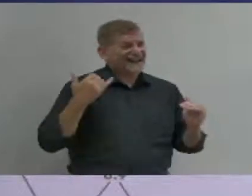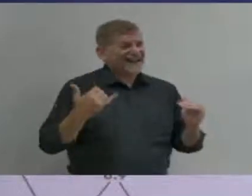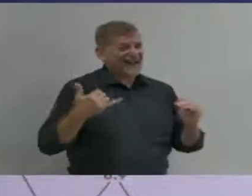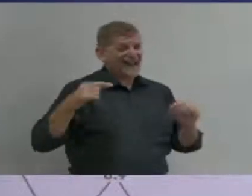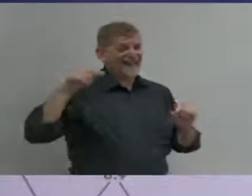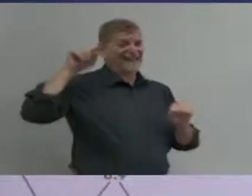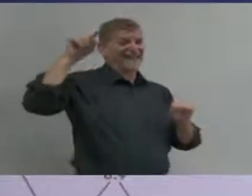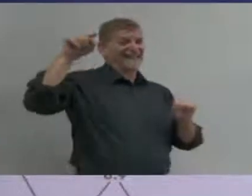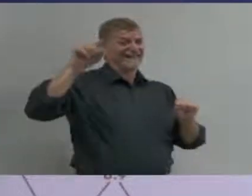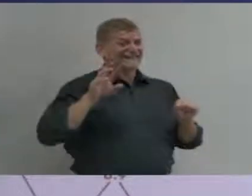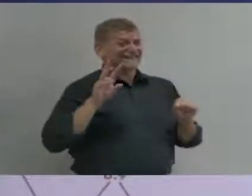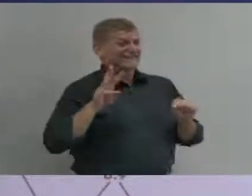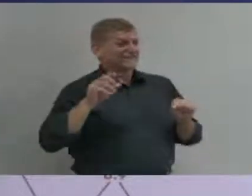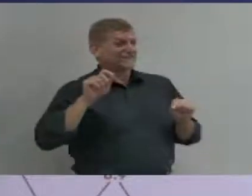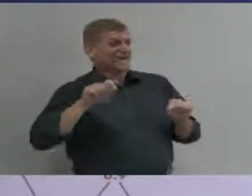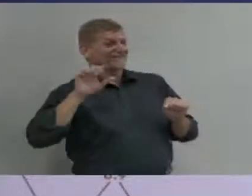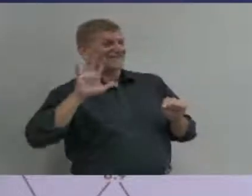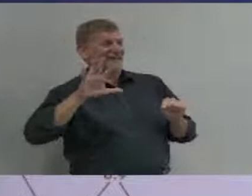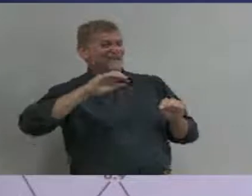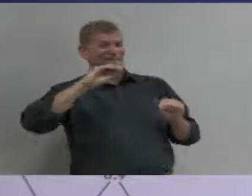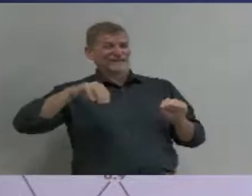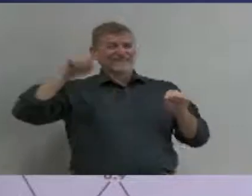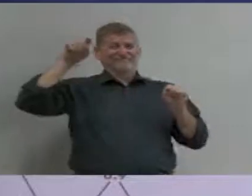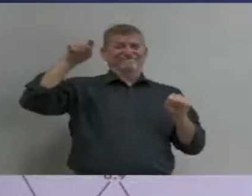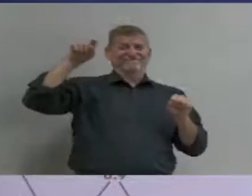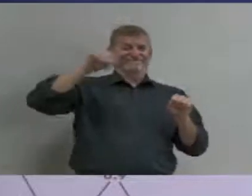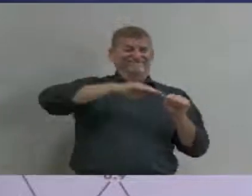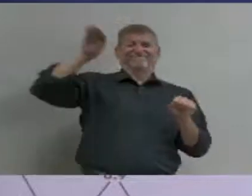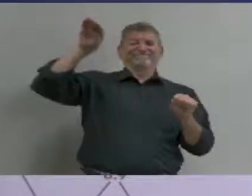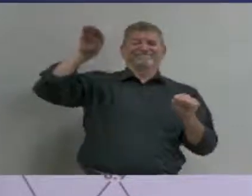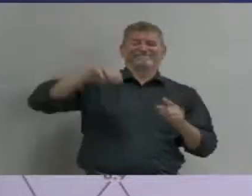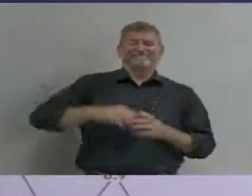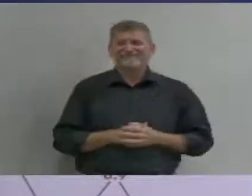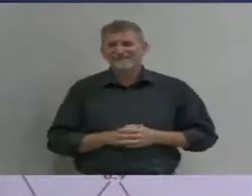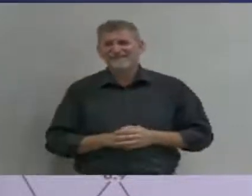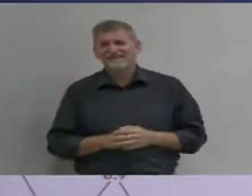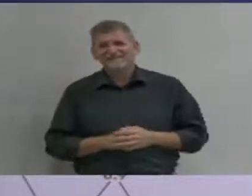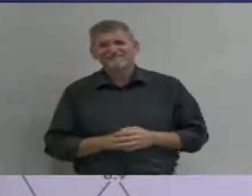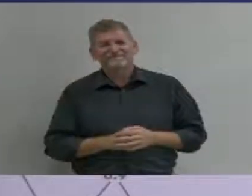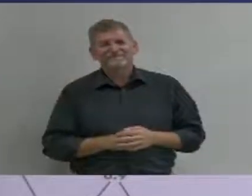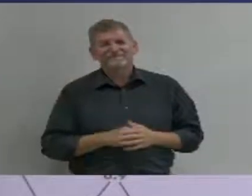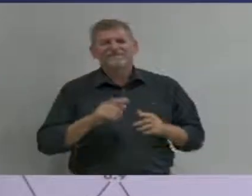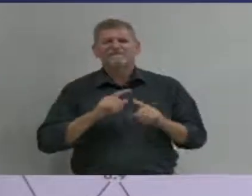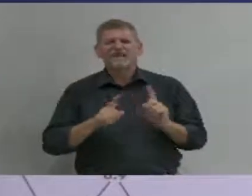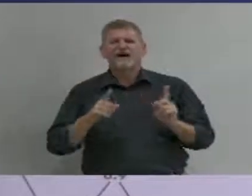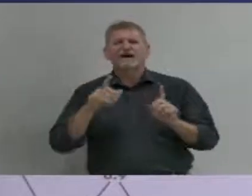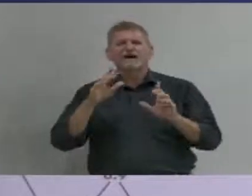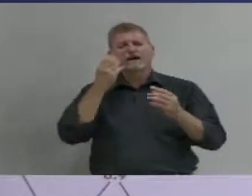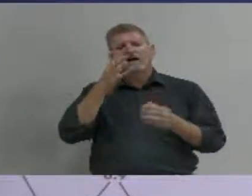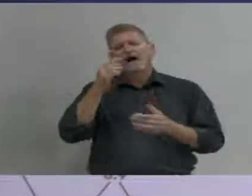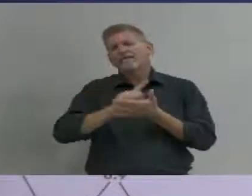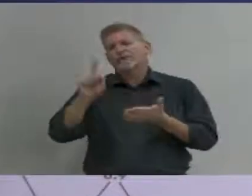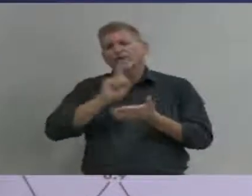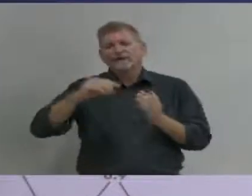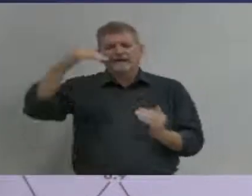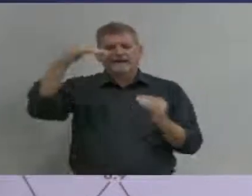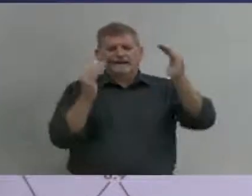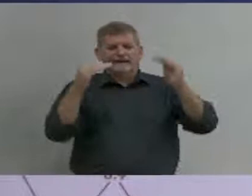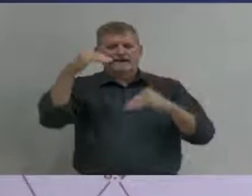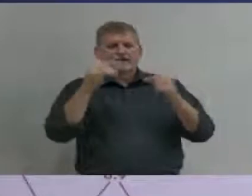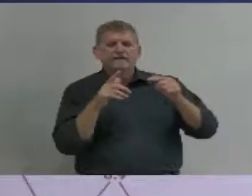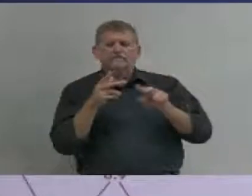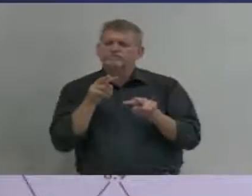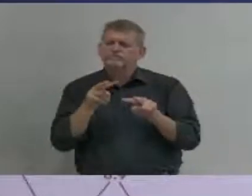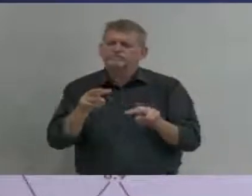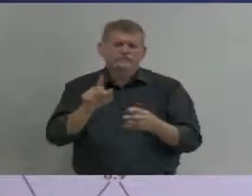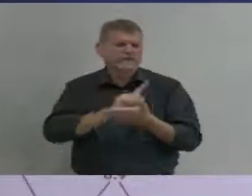6.5%. Clearly this number can change from week to week, so we will be watching this number very closely over the next week